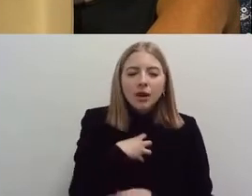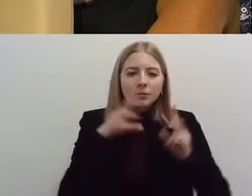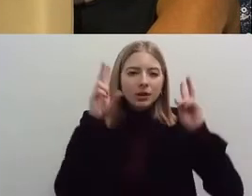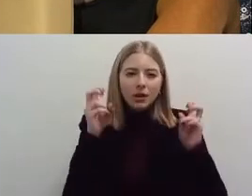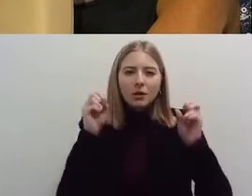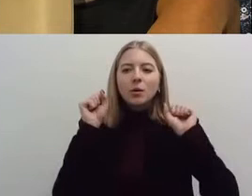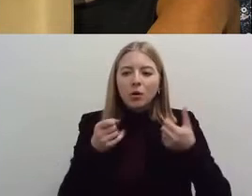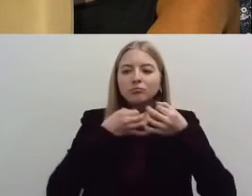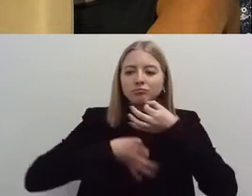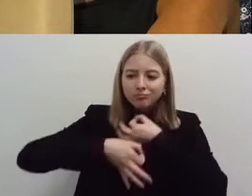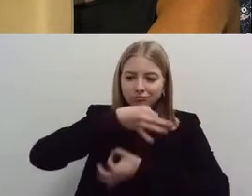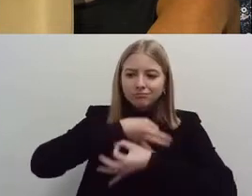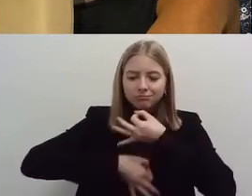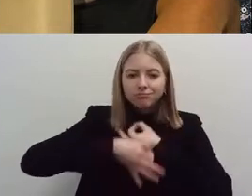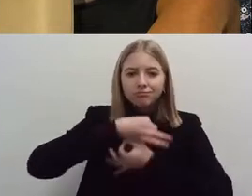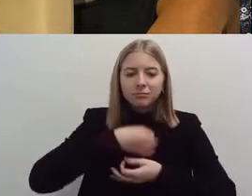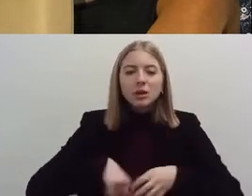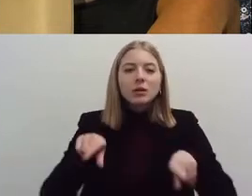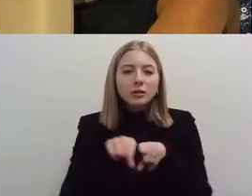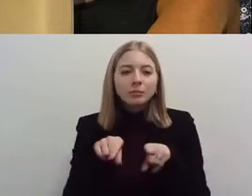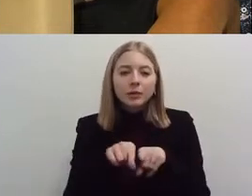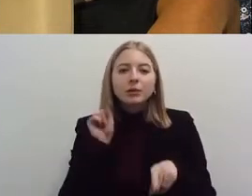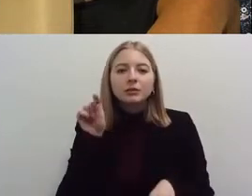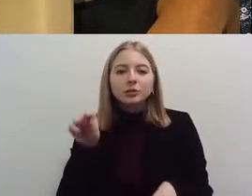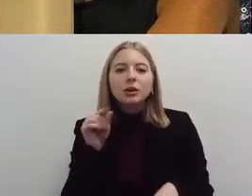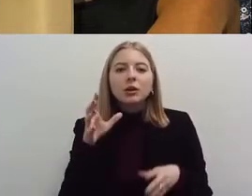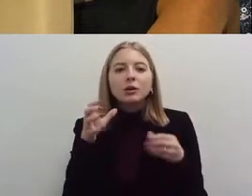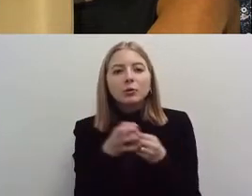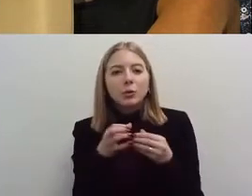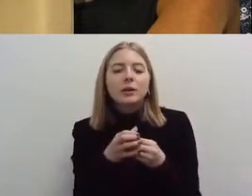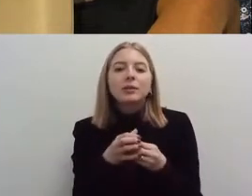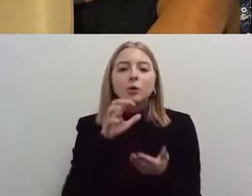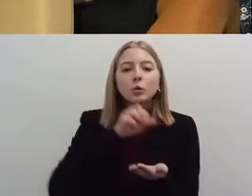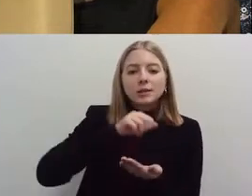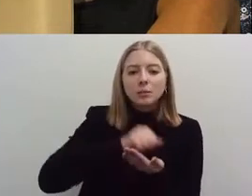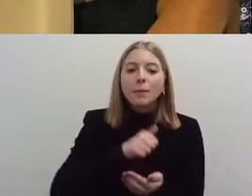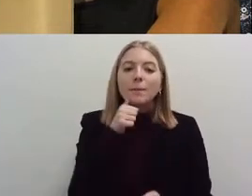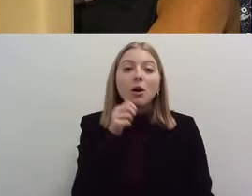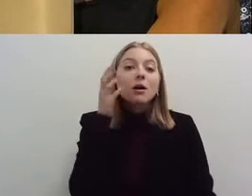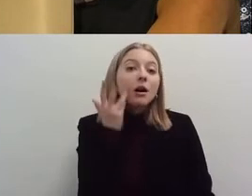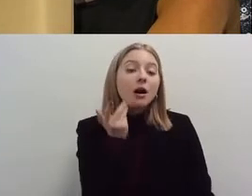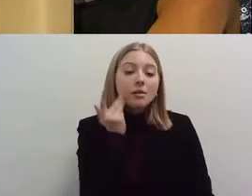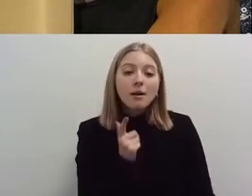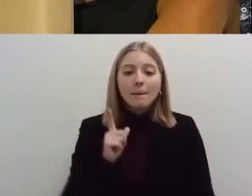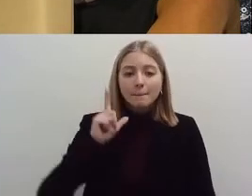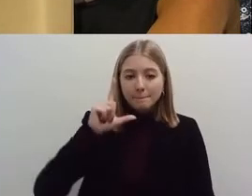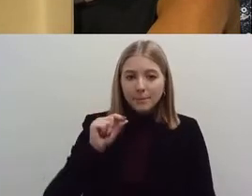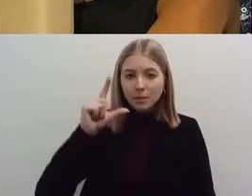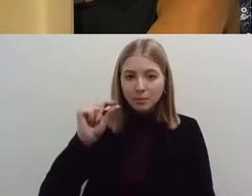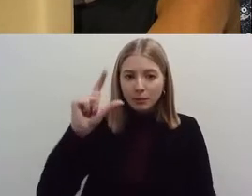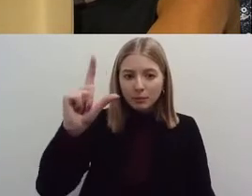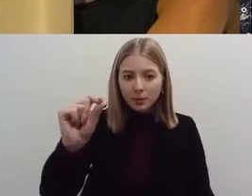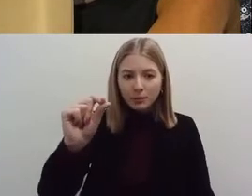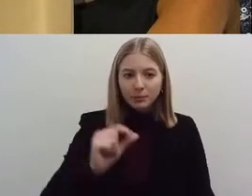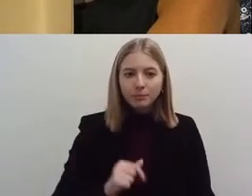they has ability to come here and make a sport. Teenage support person will be at office at the Mondays at 5 o'clock, and it's